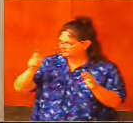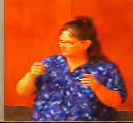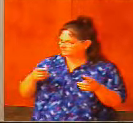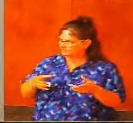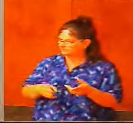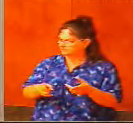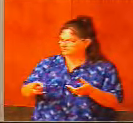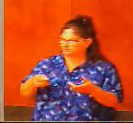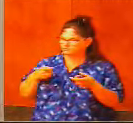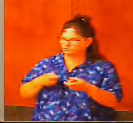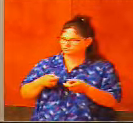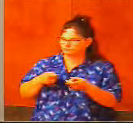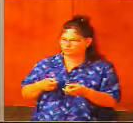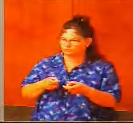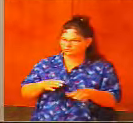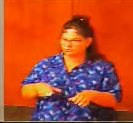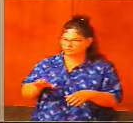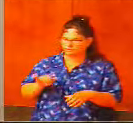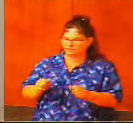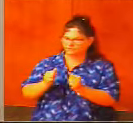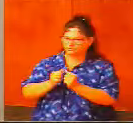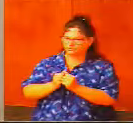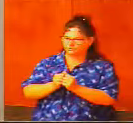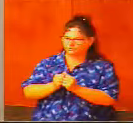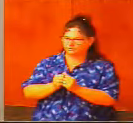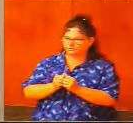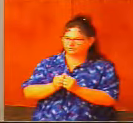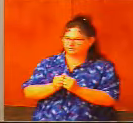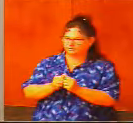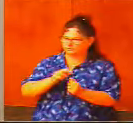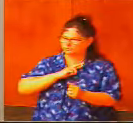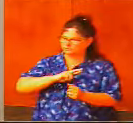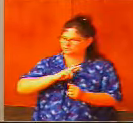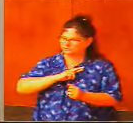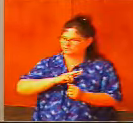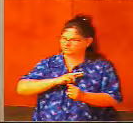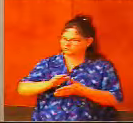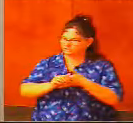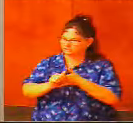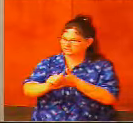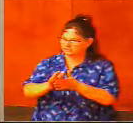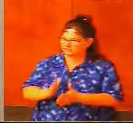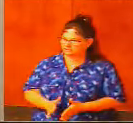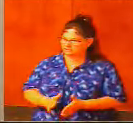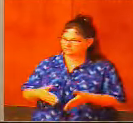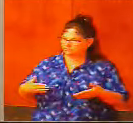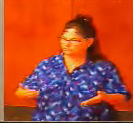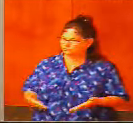persuaded to do that by their respected religious leaders.